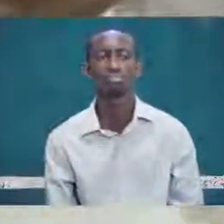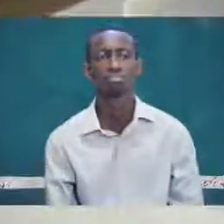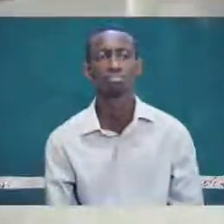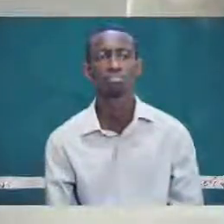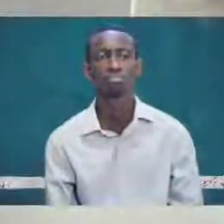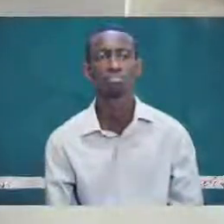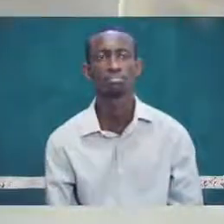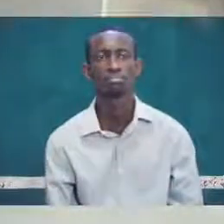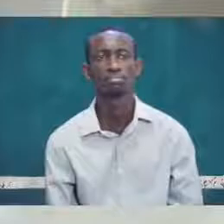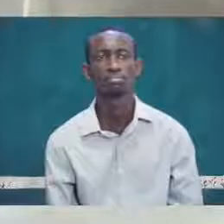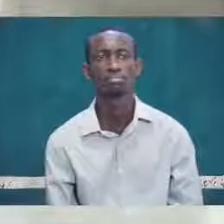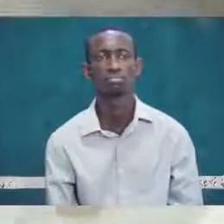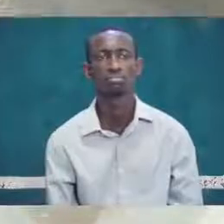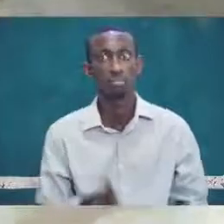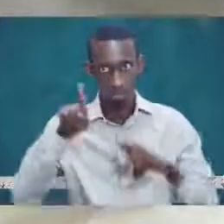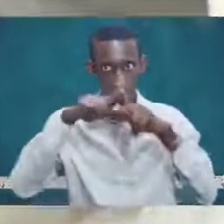So we are just going to heat.